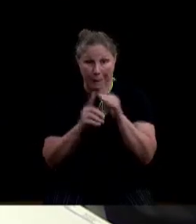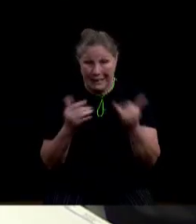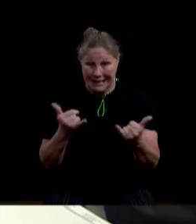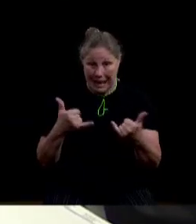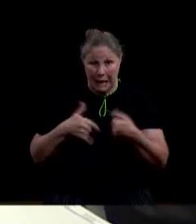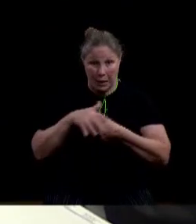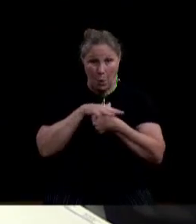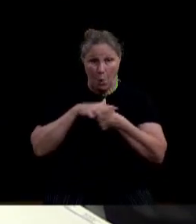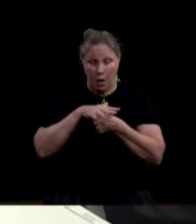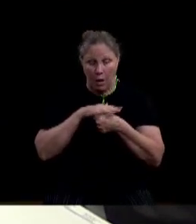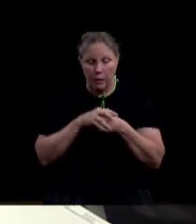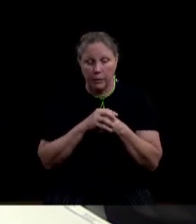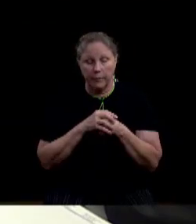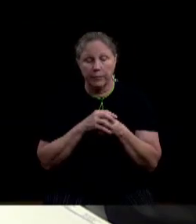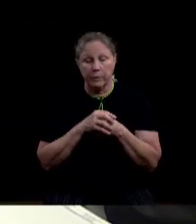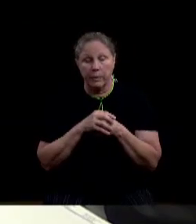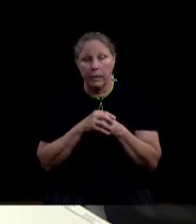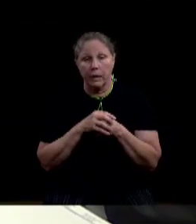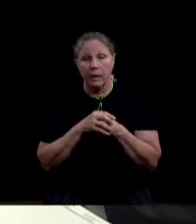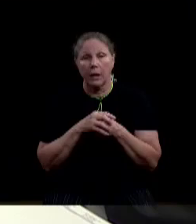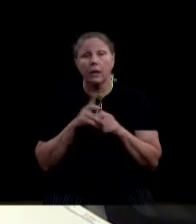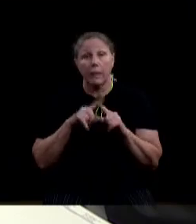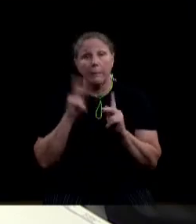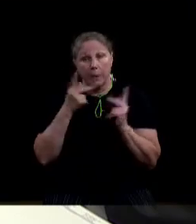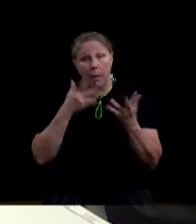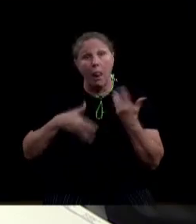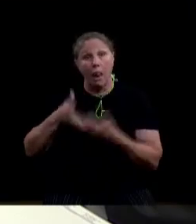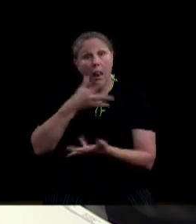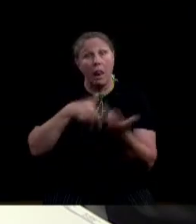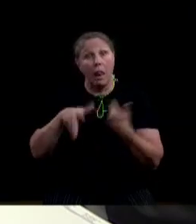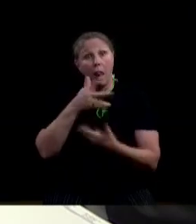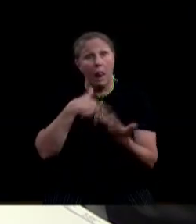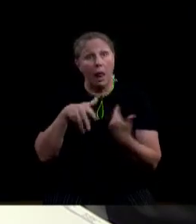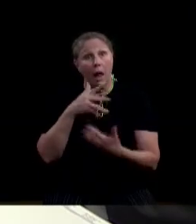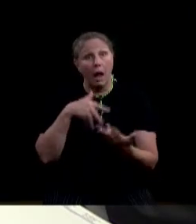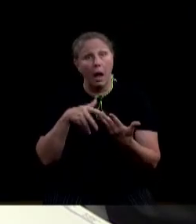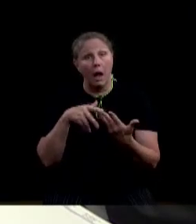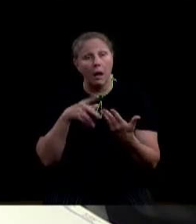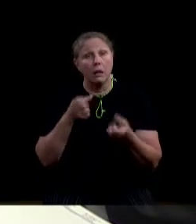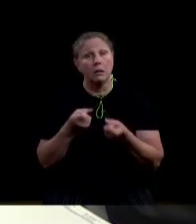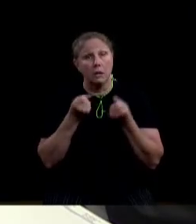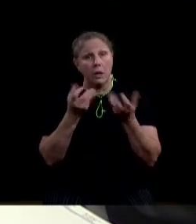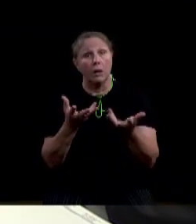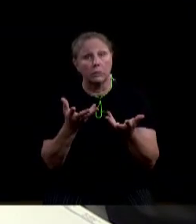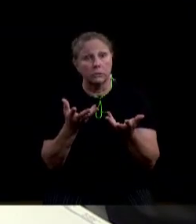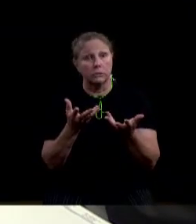interactions between people to drive a steep rise in cases.